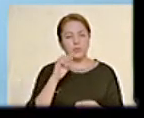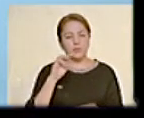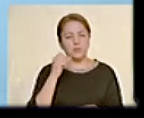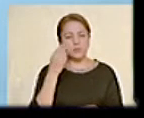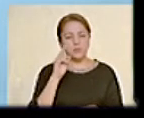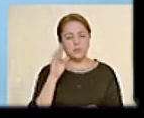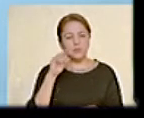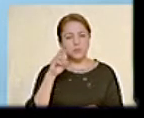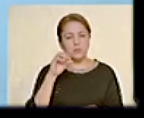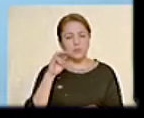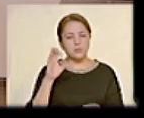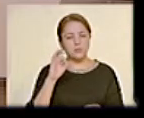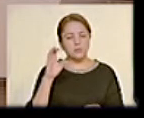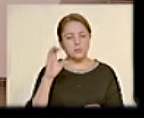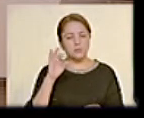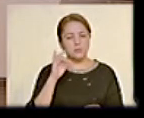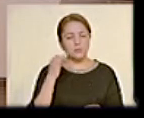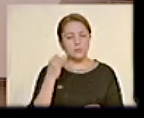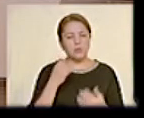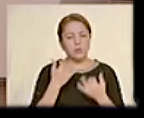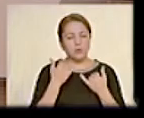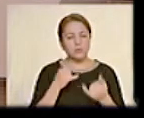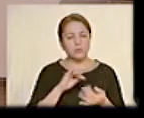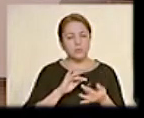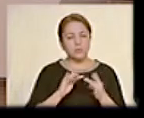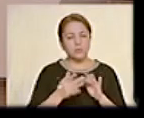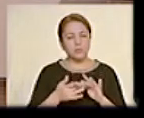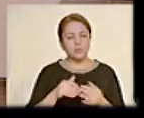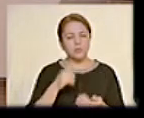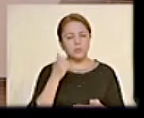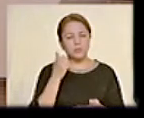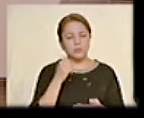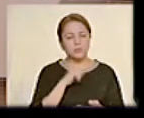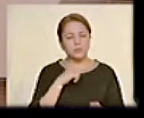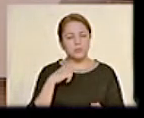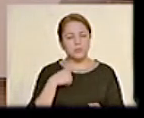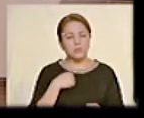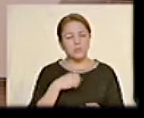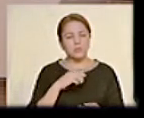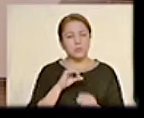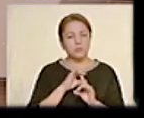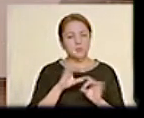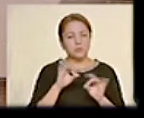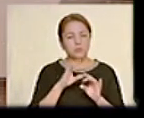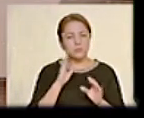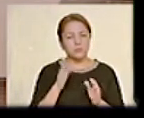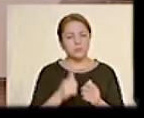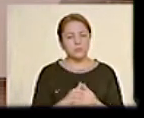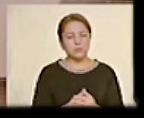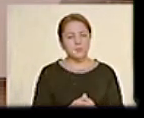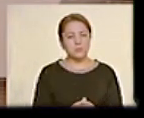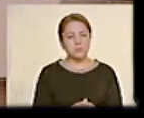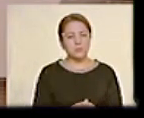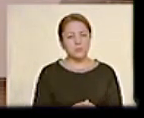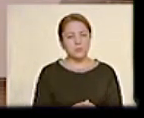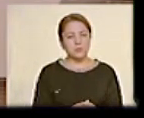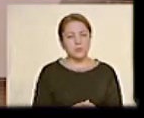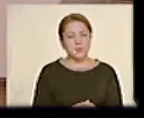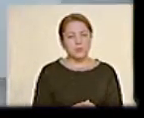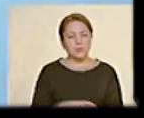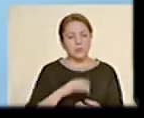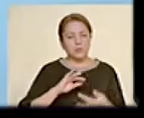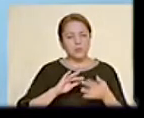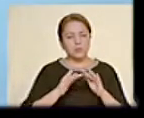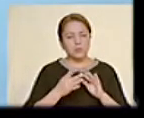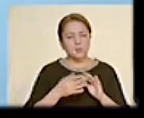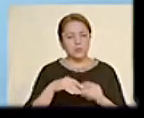internet tarmog'iga aylandi. Mana endi internet tarmog'ining o'ziga tushuncha berib o'tadigan bo'lsak, ya'ni